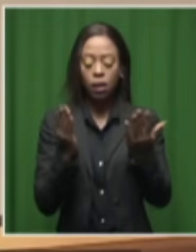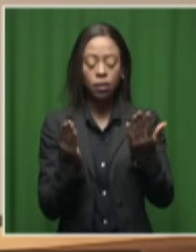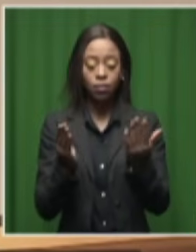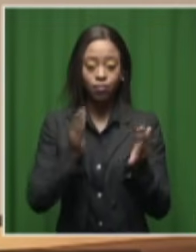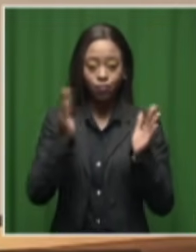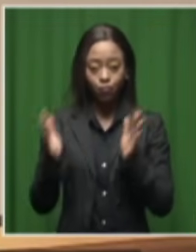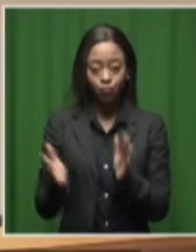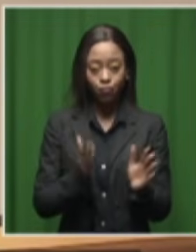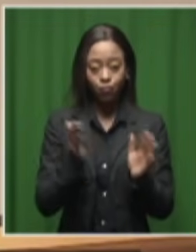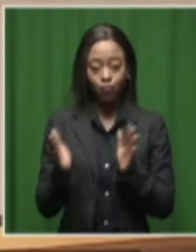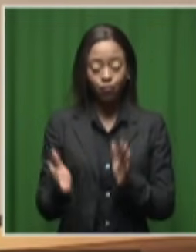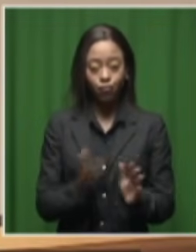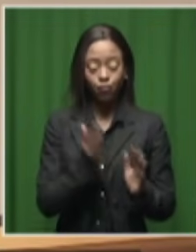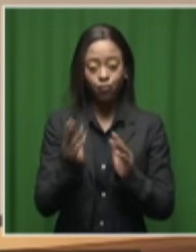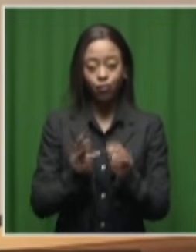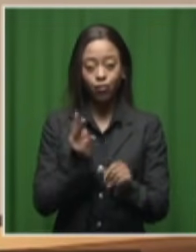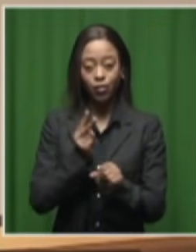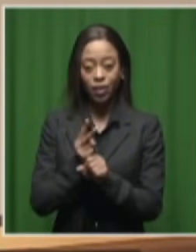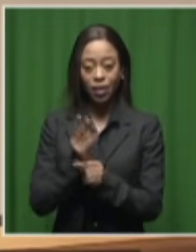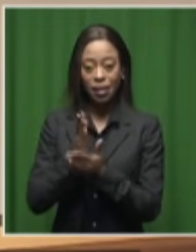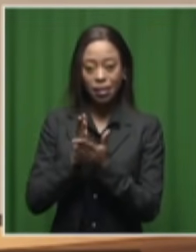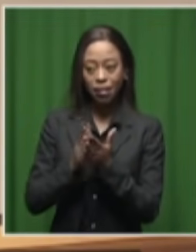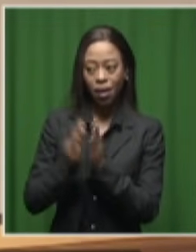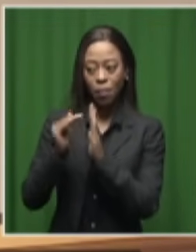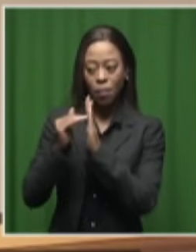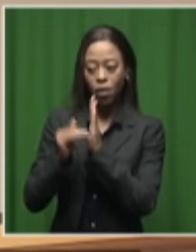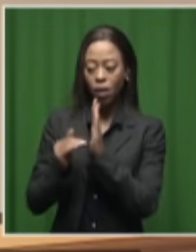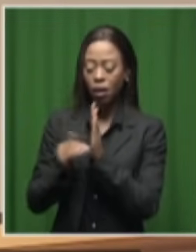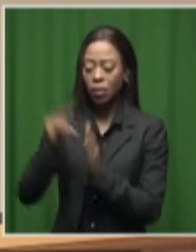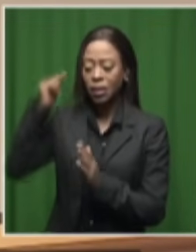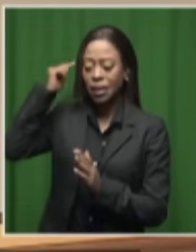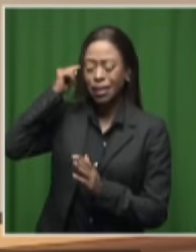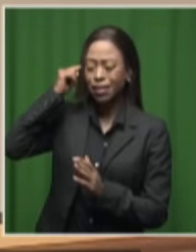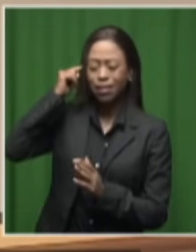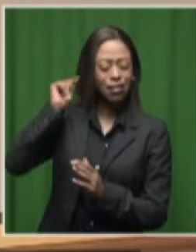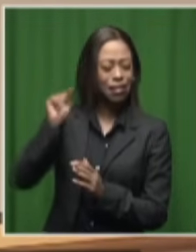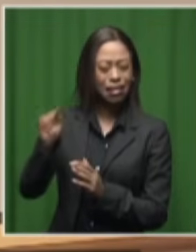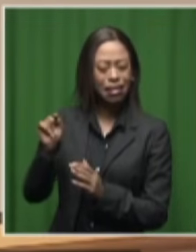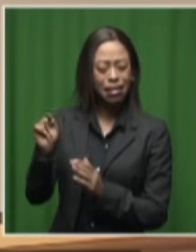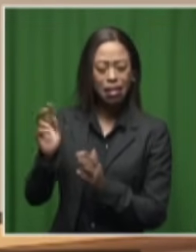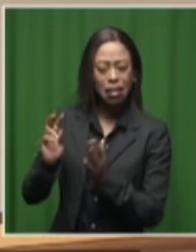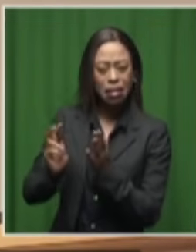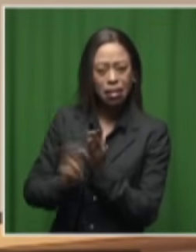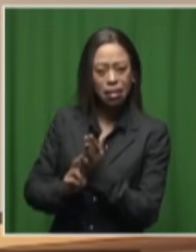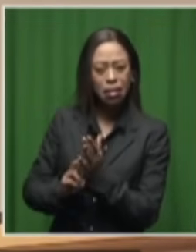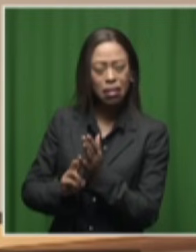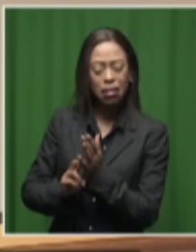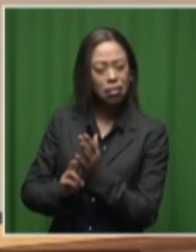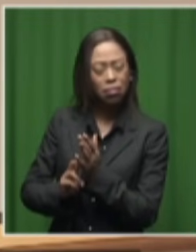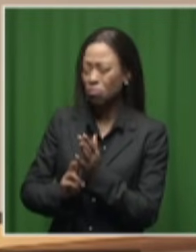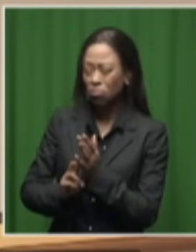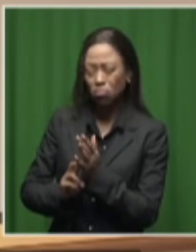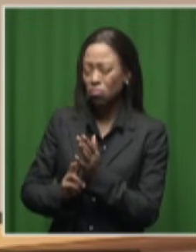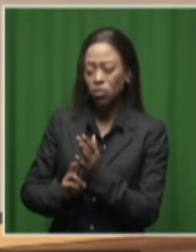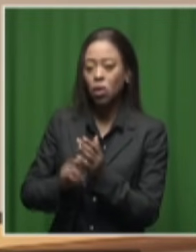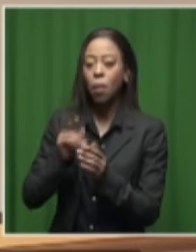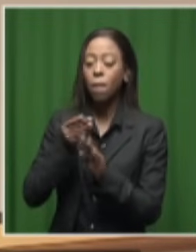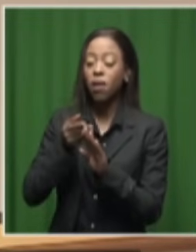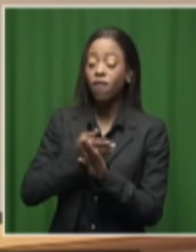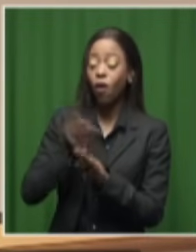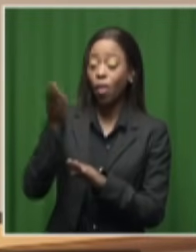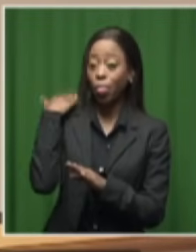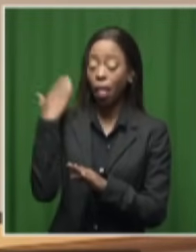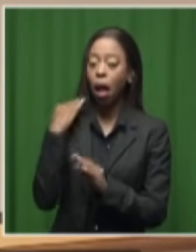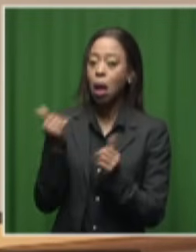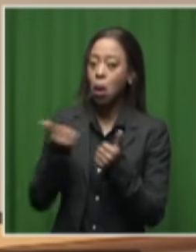reorganize some of the spending programs you think that they may not be as useful as they used to be in the